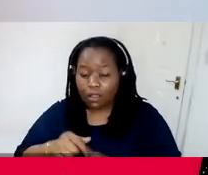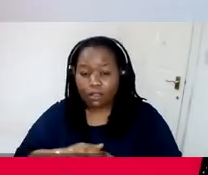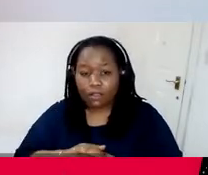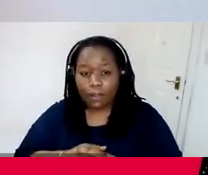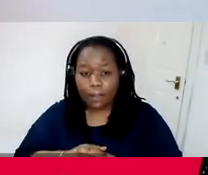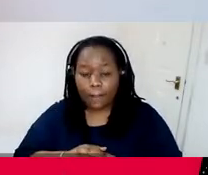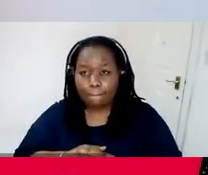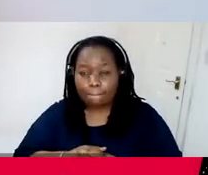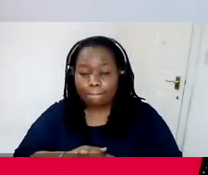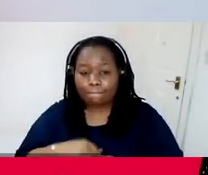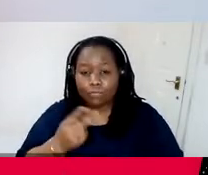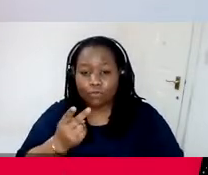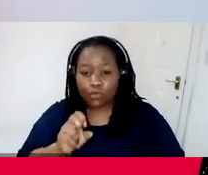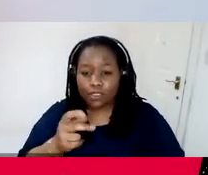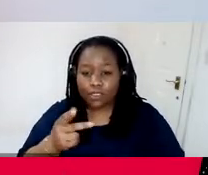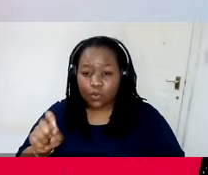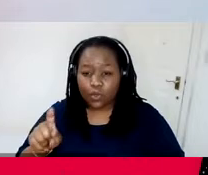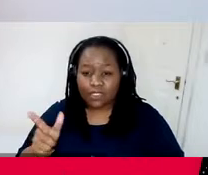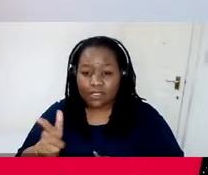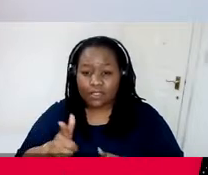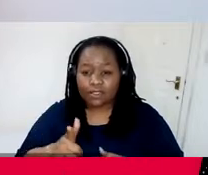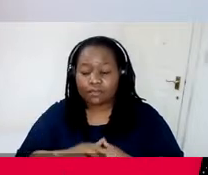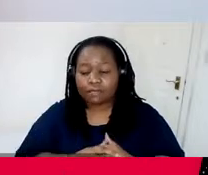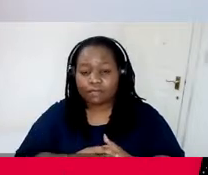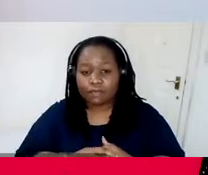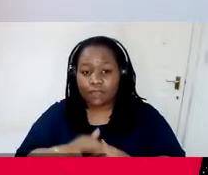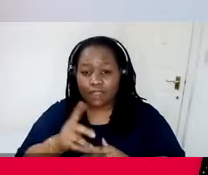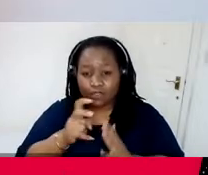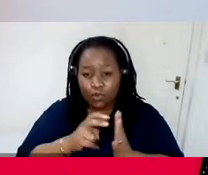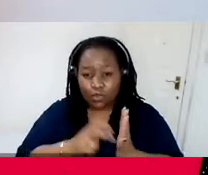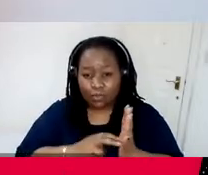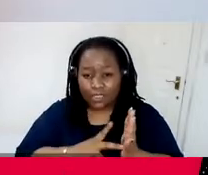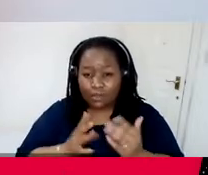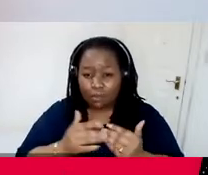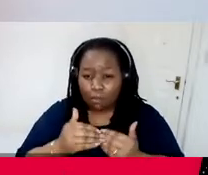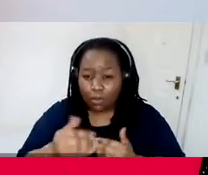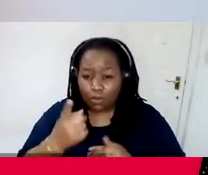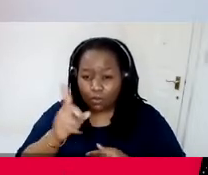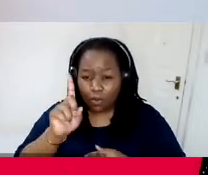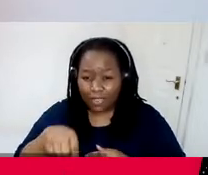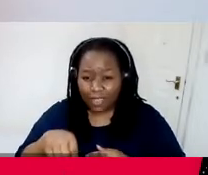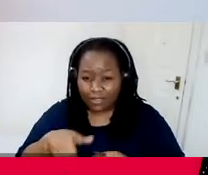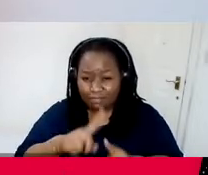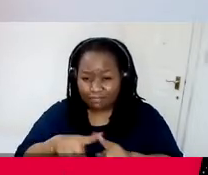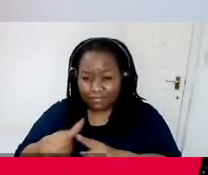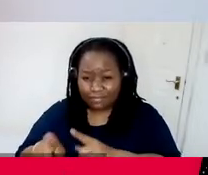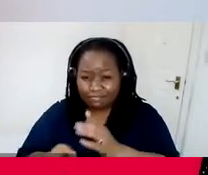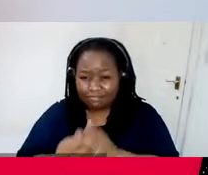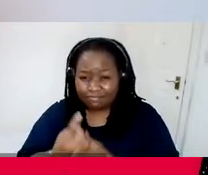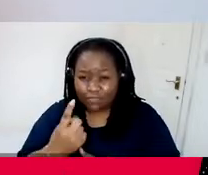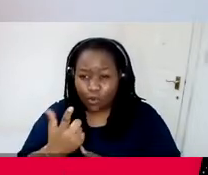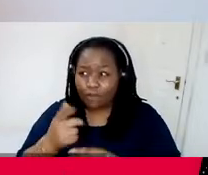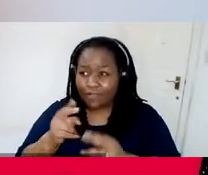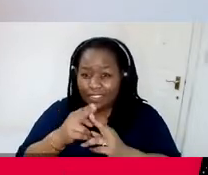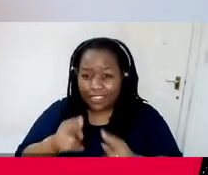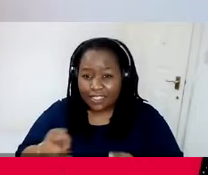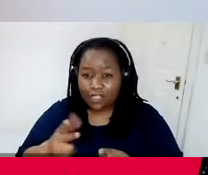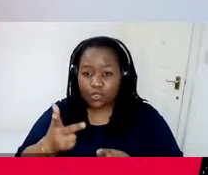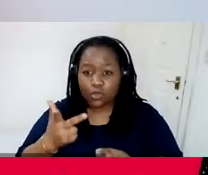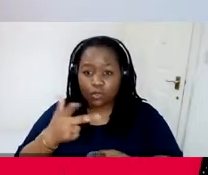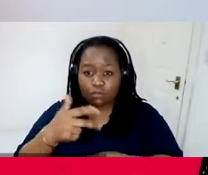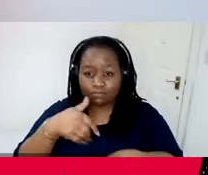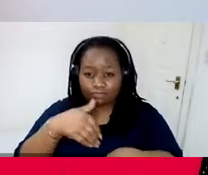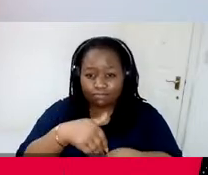In 2020, Muwatana has documented more than 1,000 incidents of violations of international humanitarian law